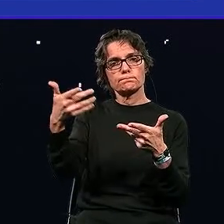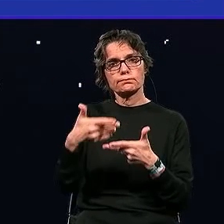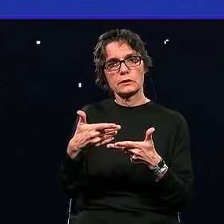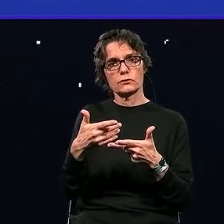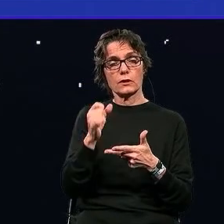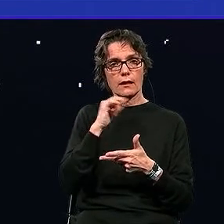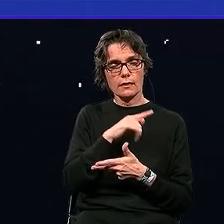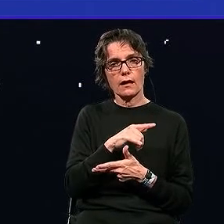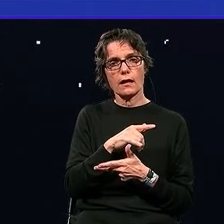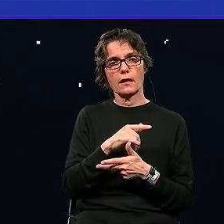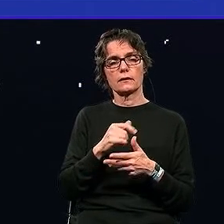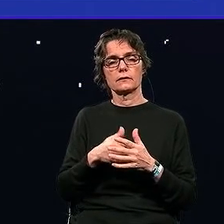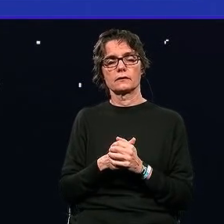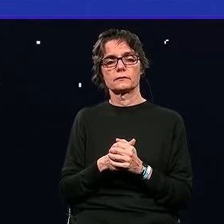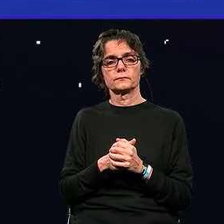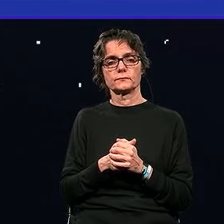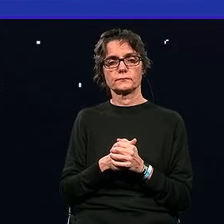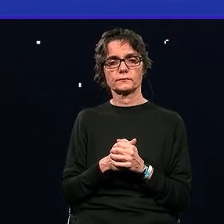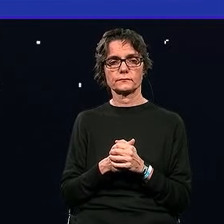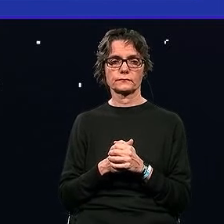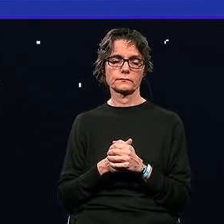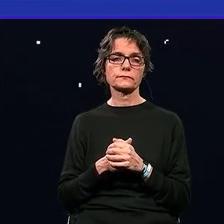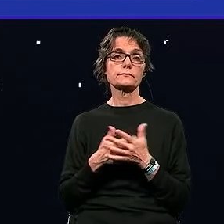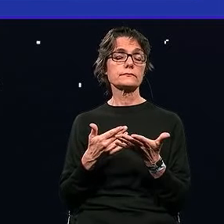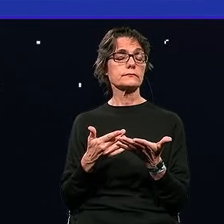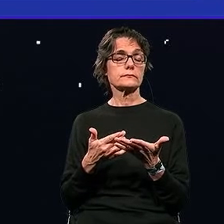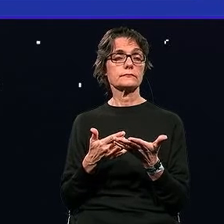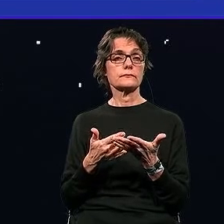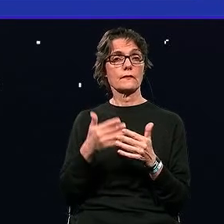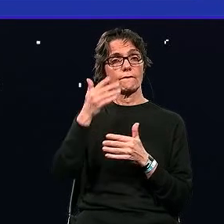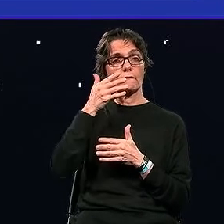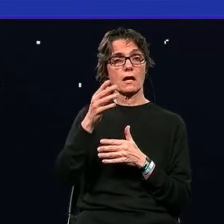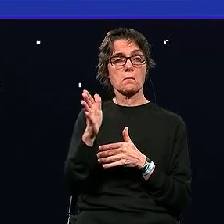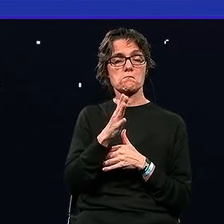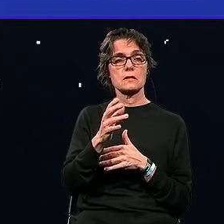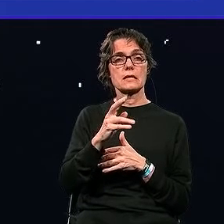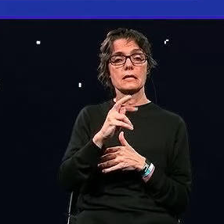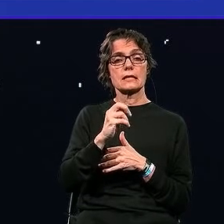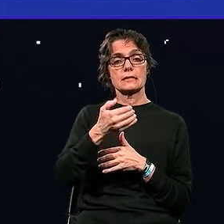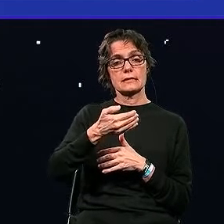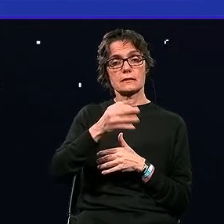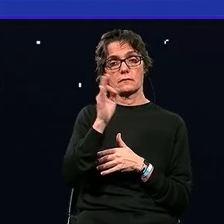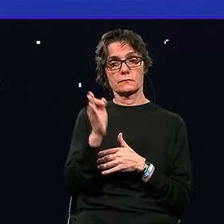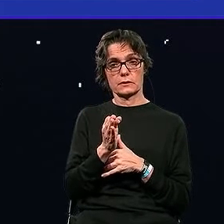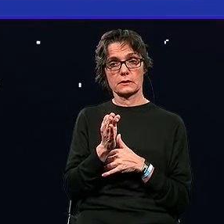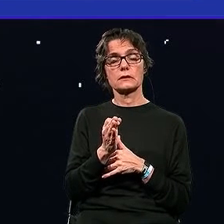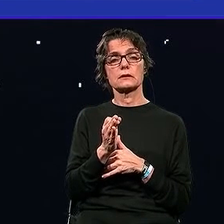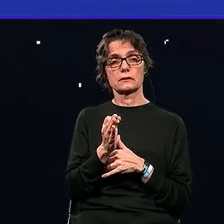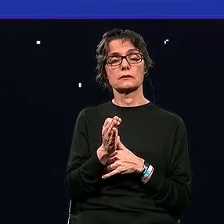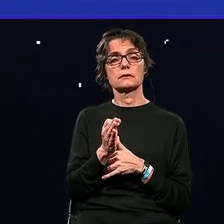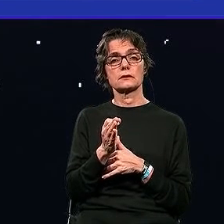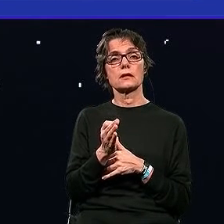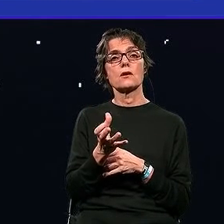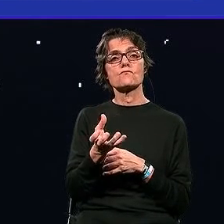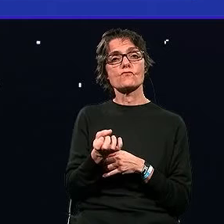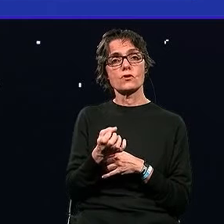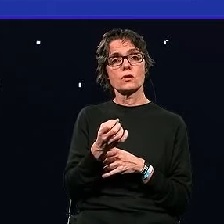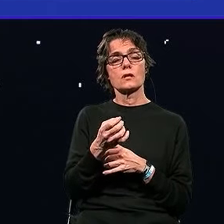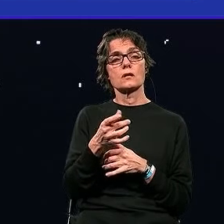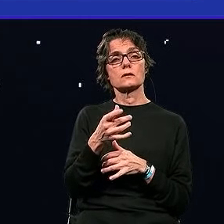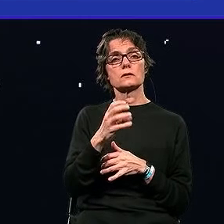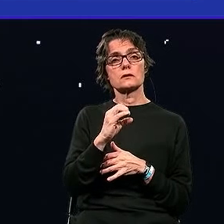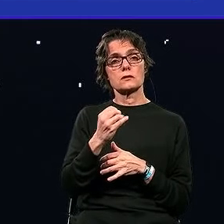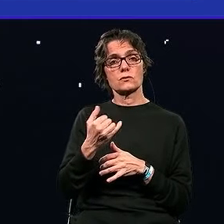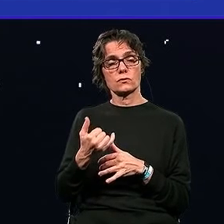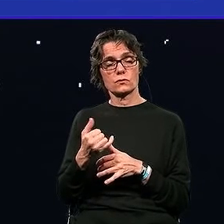us mitigate climate risks. It's been estimated that 37% of the carbon savings we need over the next